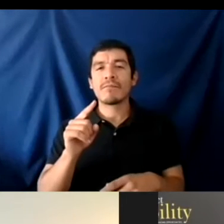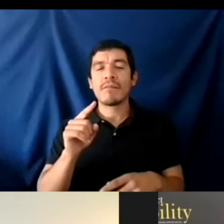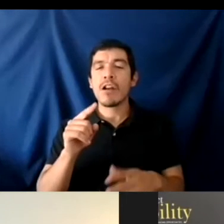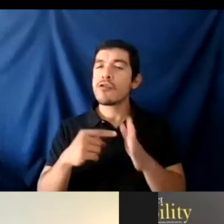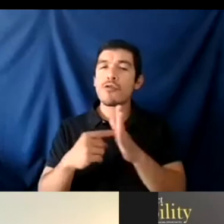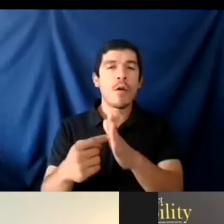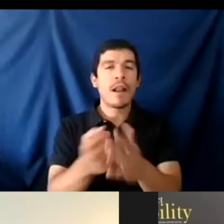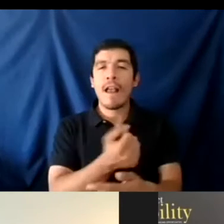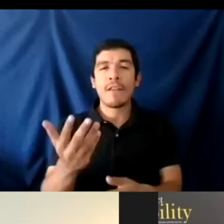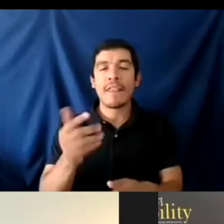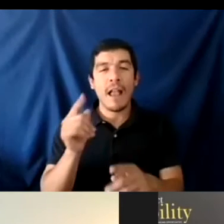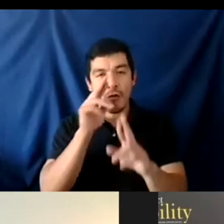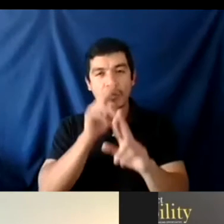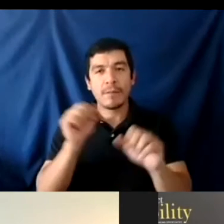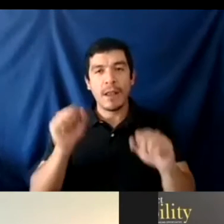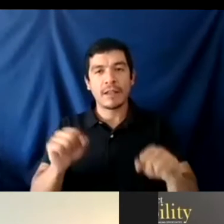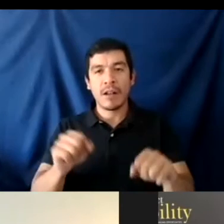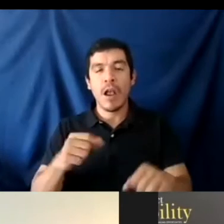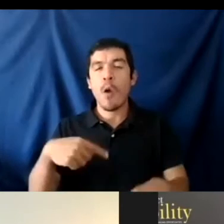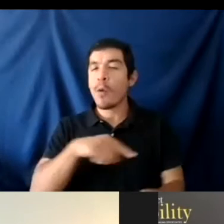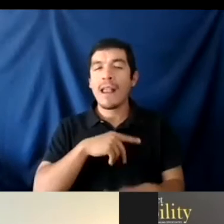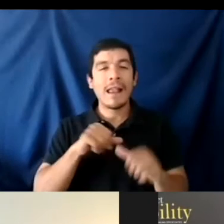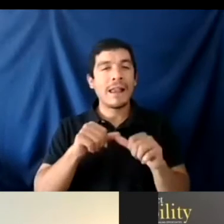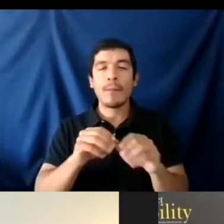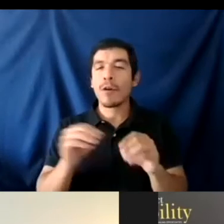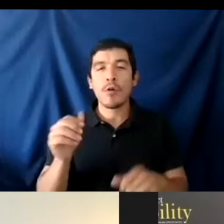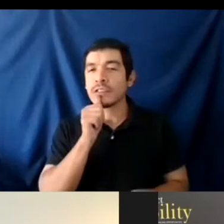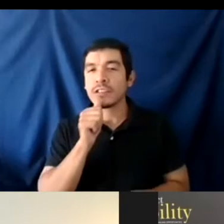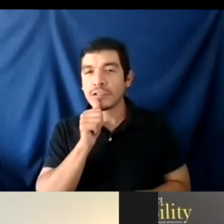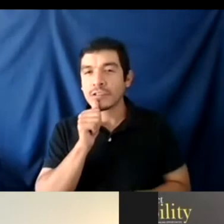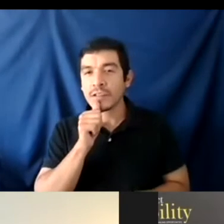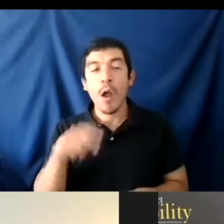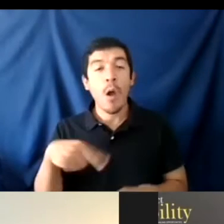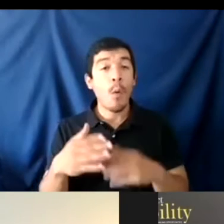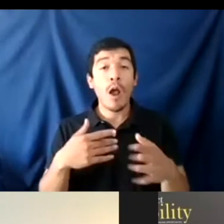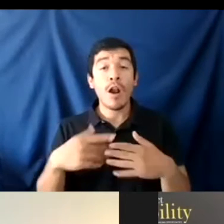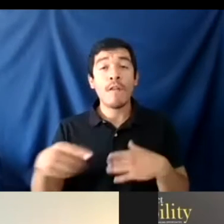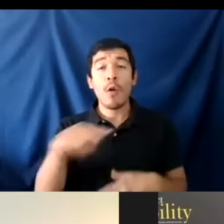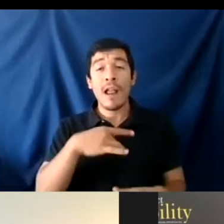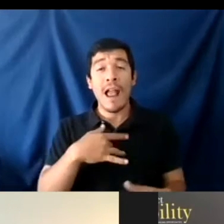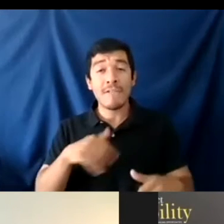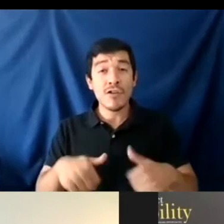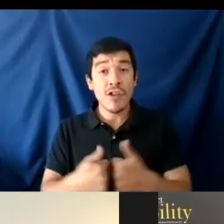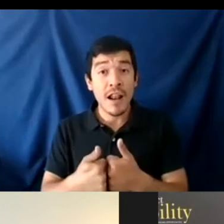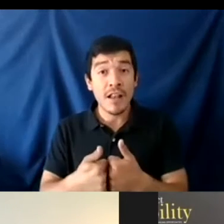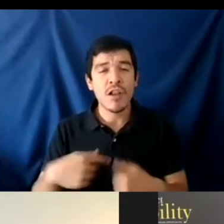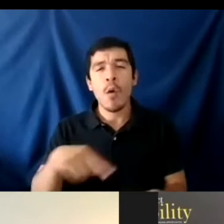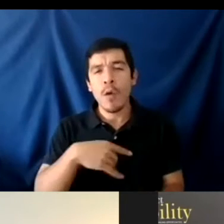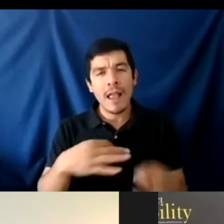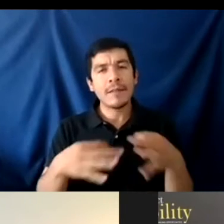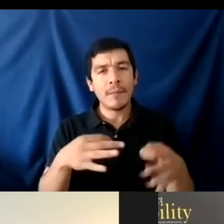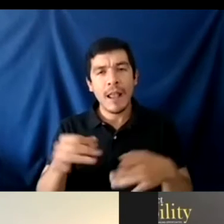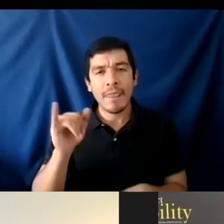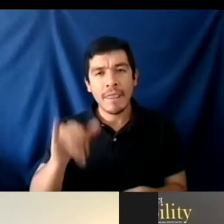RespectAbility. Whenever we run up against challenges, we're transparent with those. Whenever we have triumphs, we're transparent